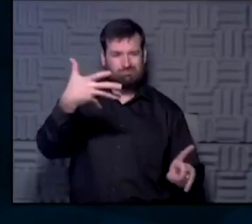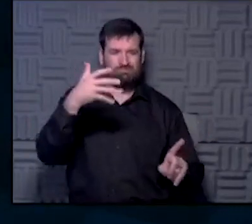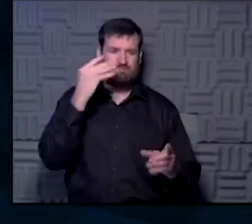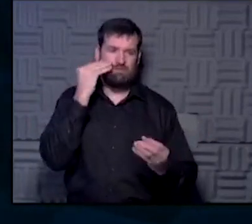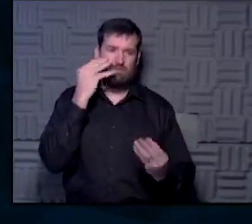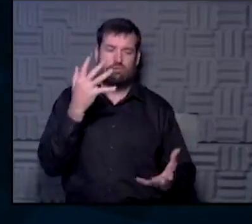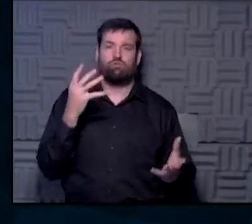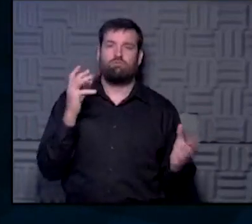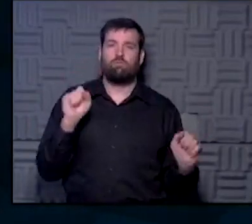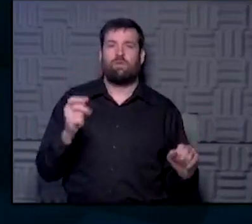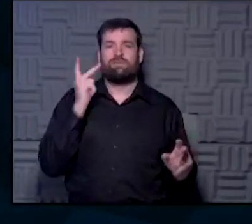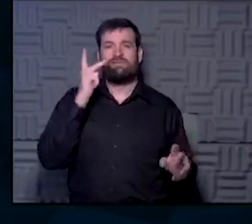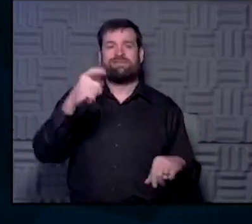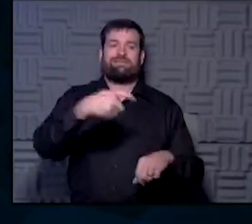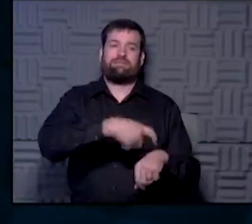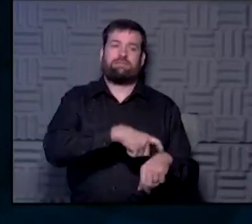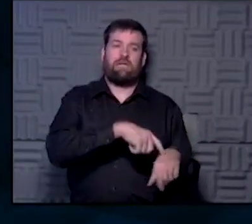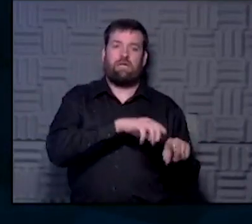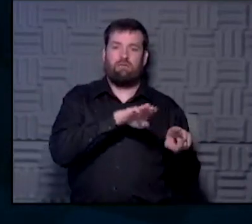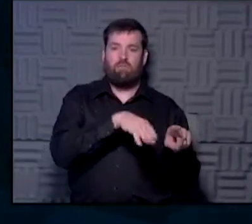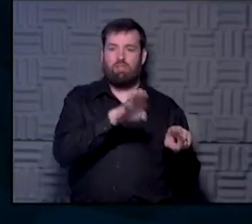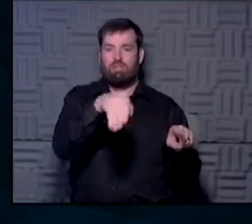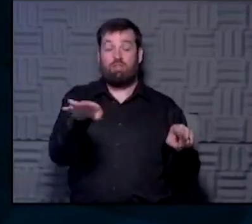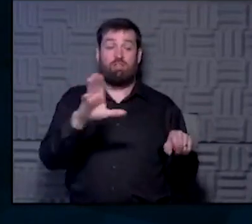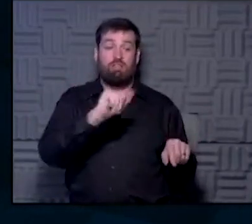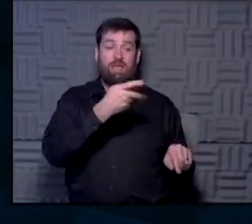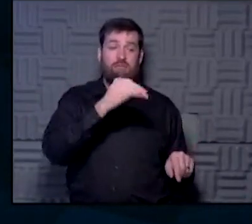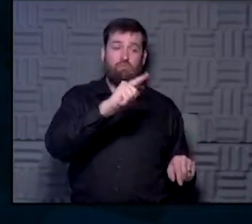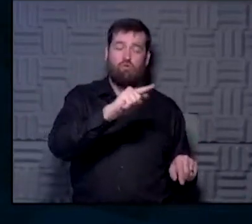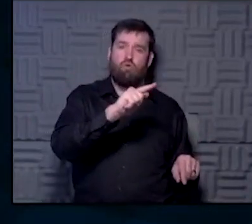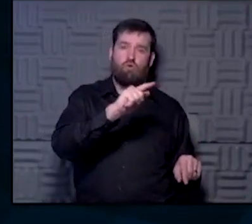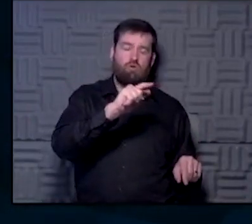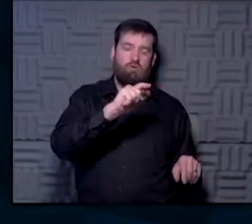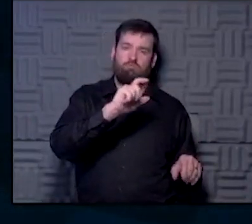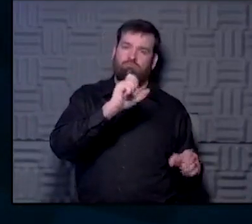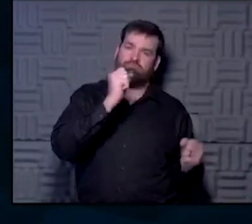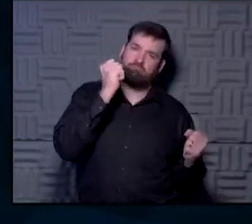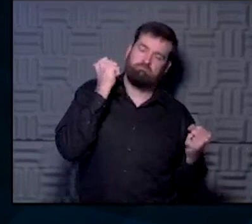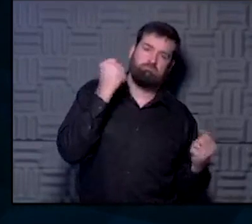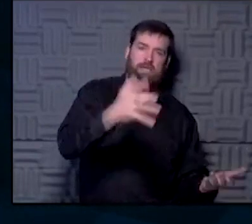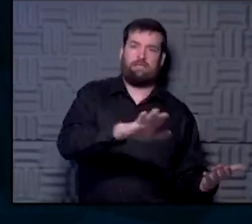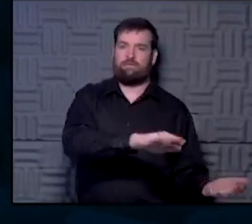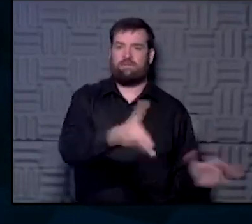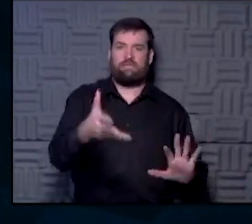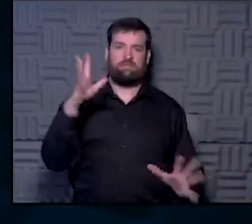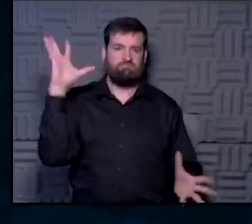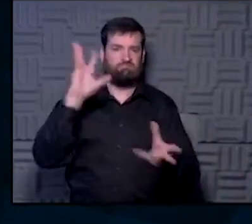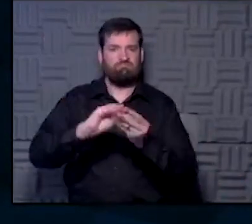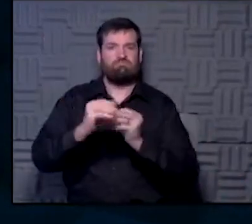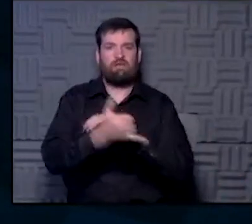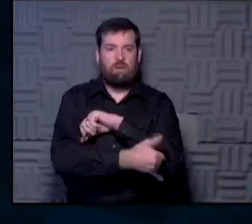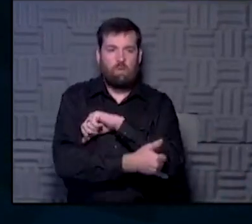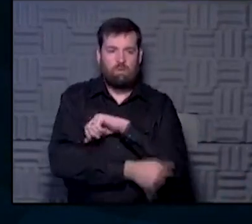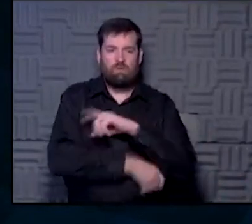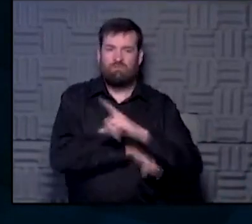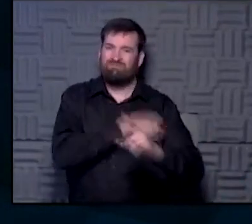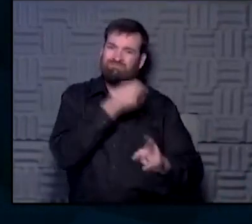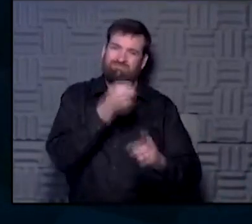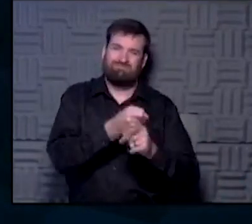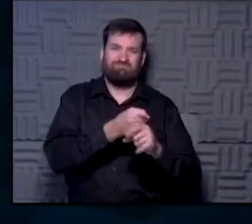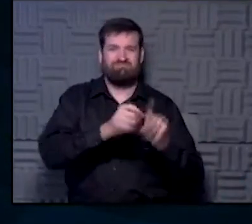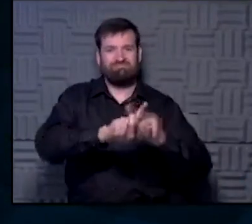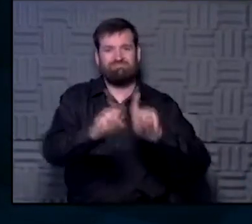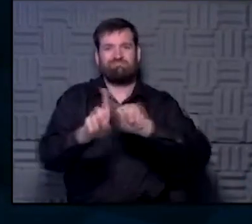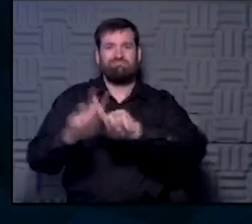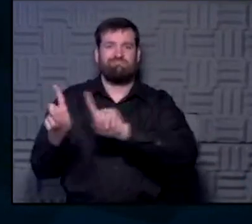can see the trend over time. So obviously you can see in April we had our greatest number of deaths across the county, impacting a whole number of